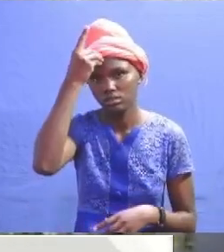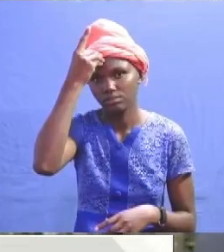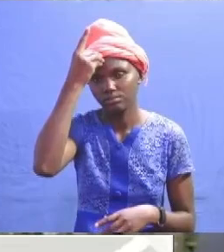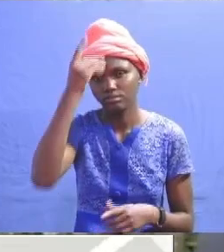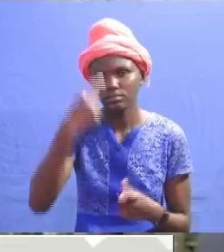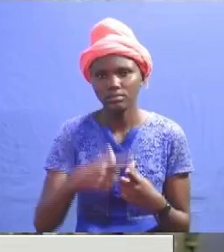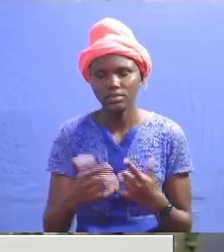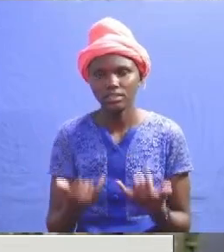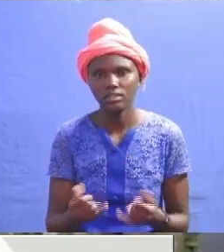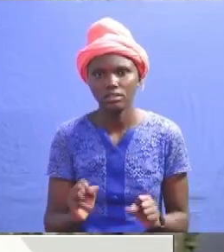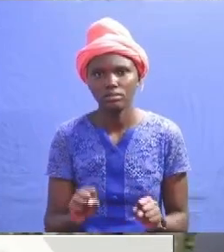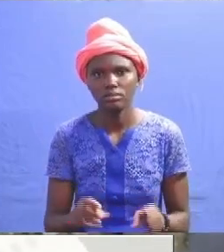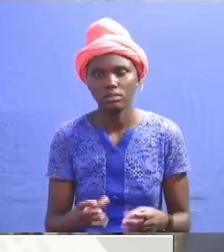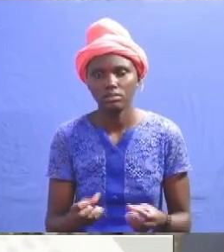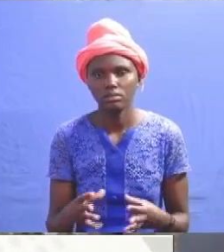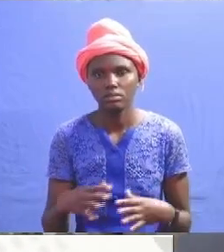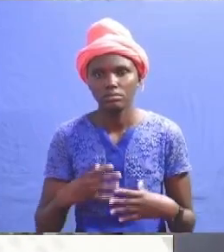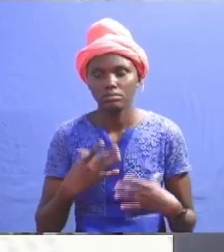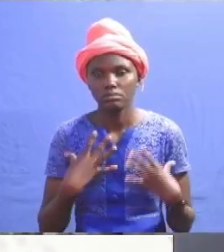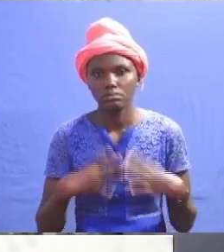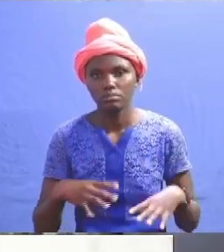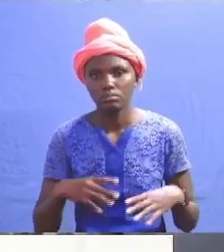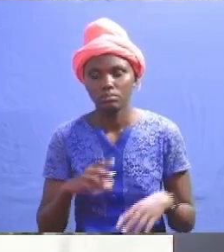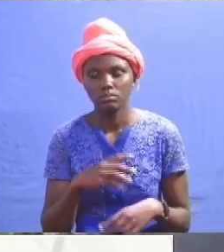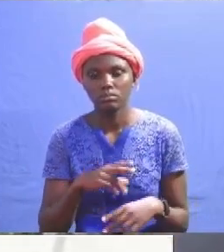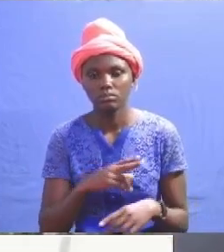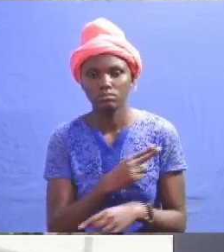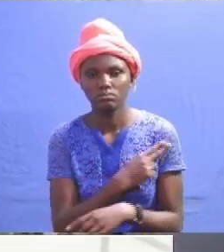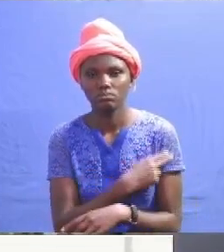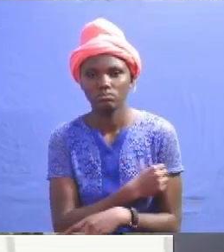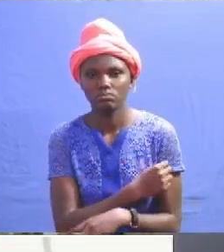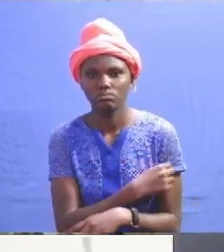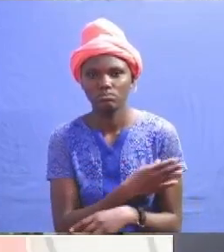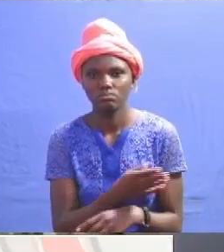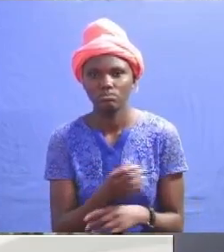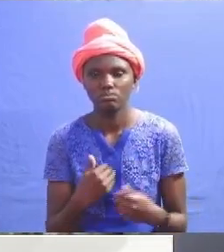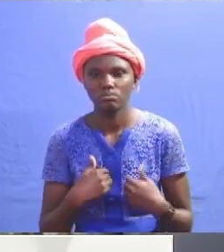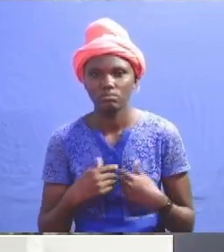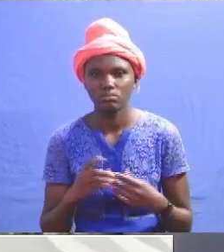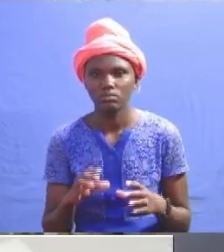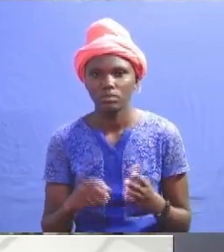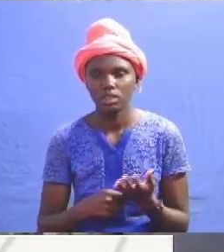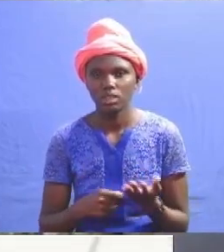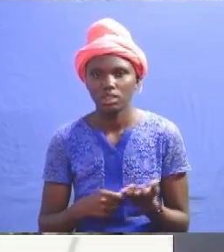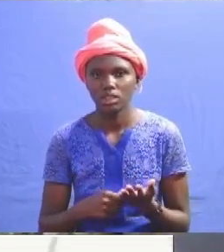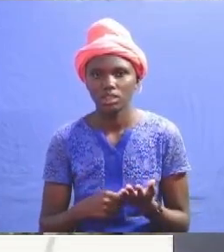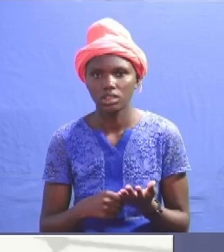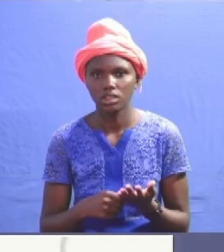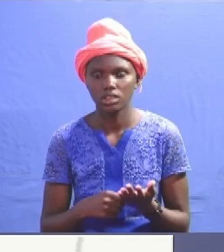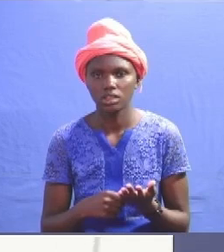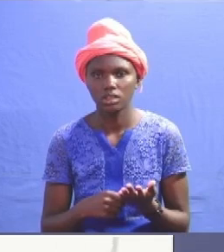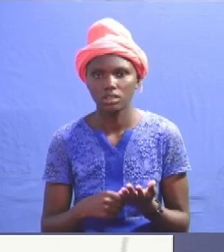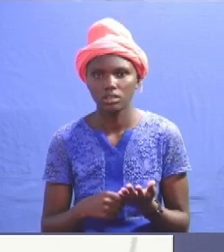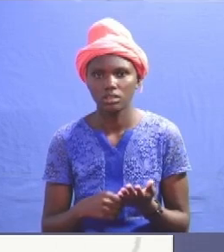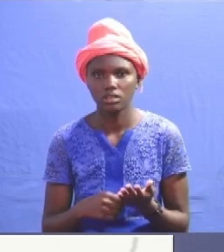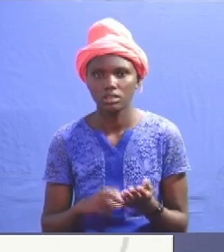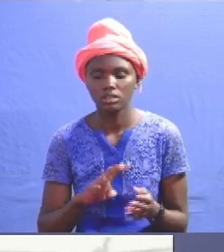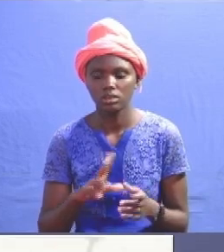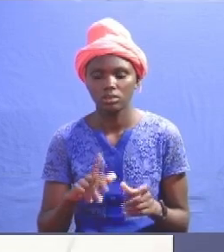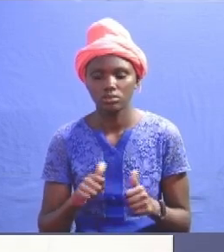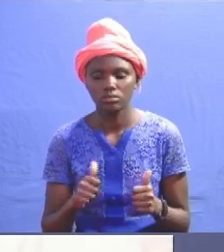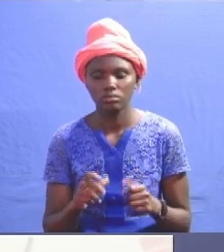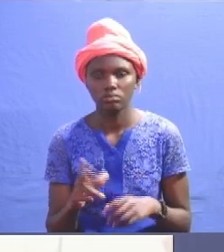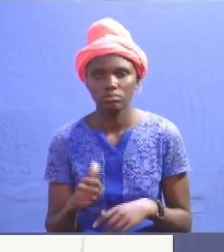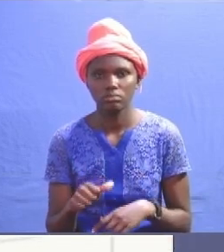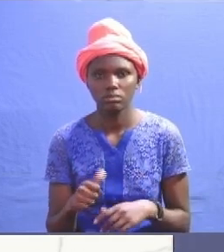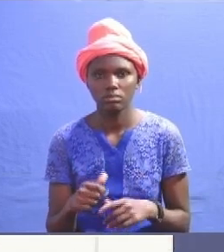perceptions. People feel that this is a tool or a technology that they don't quite see physically. There is that